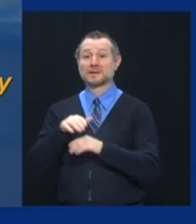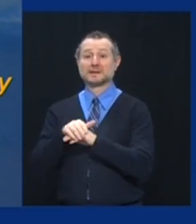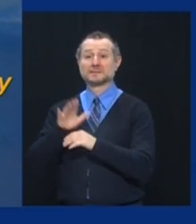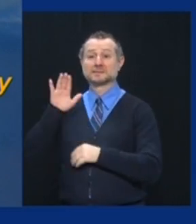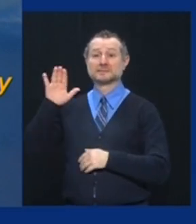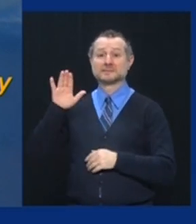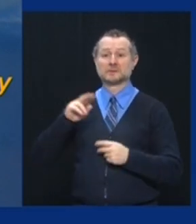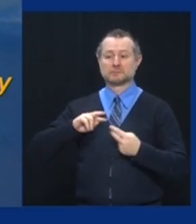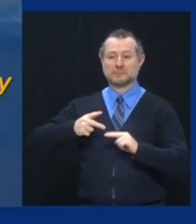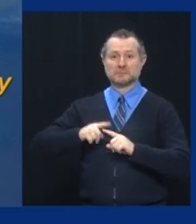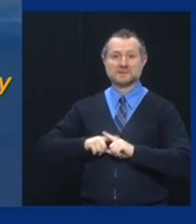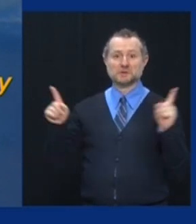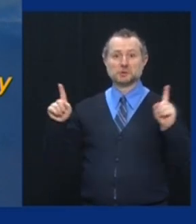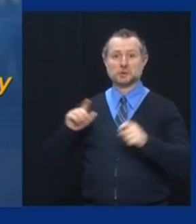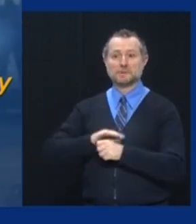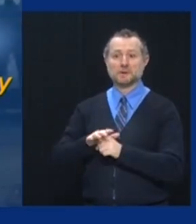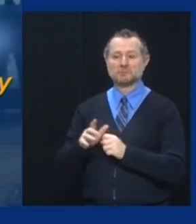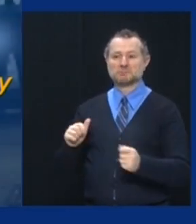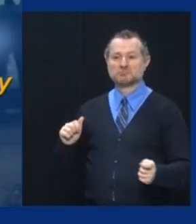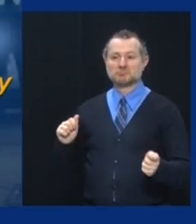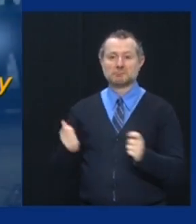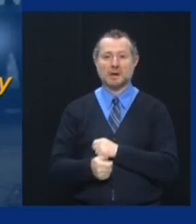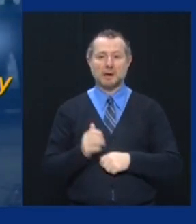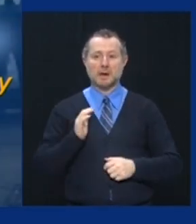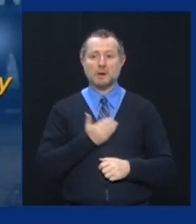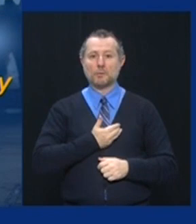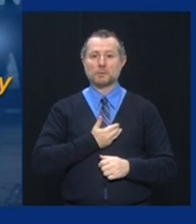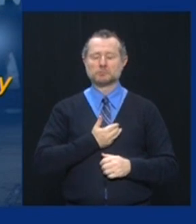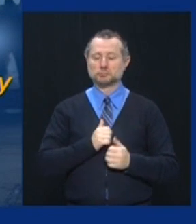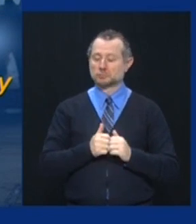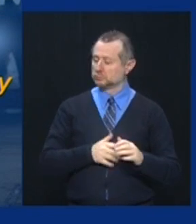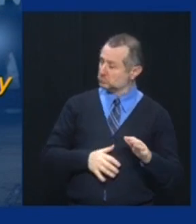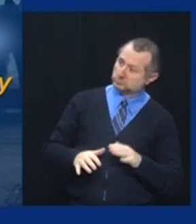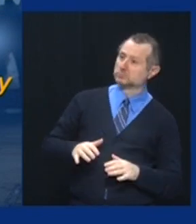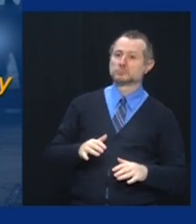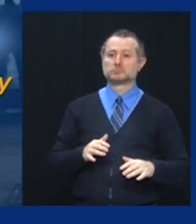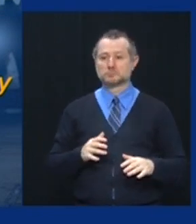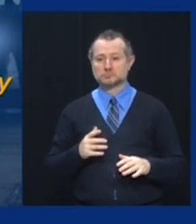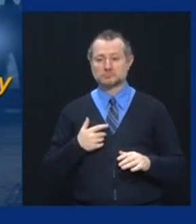changes the whole foot race, because the UK strain,